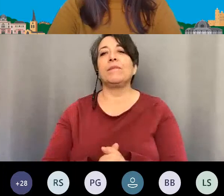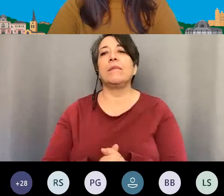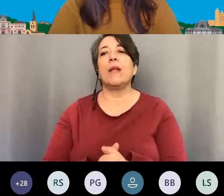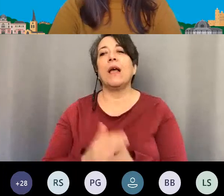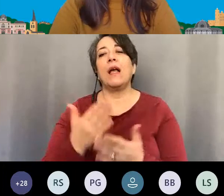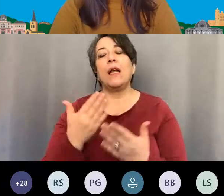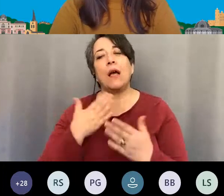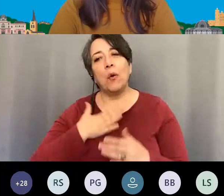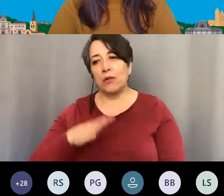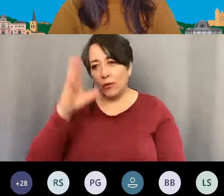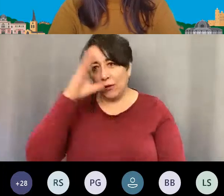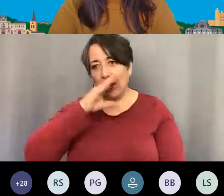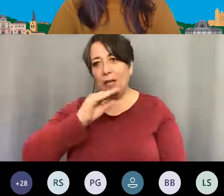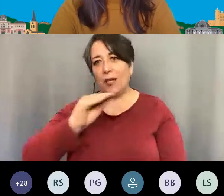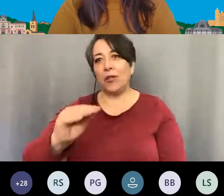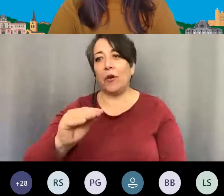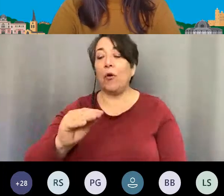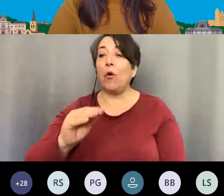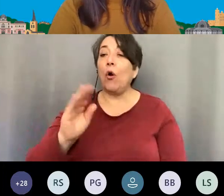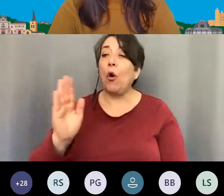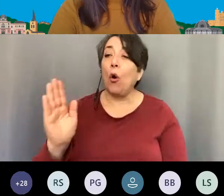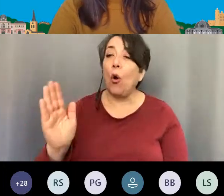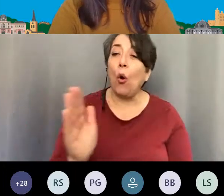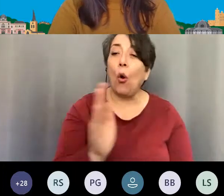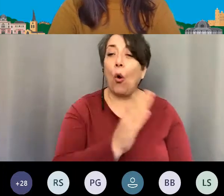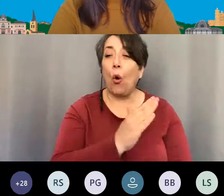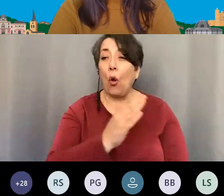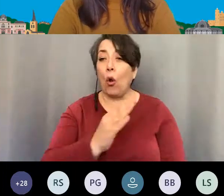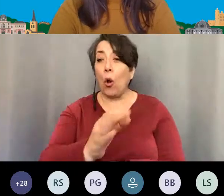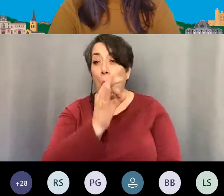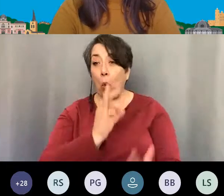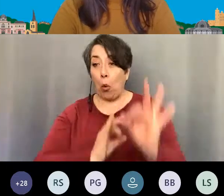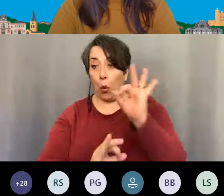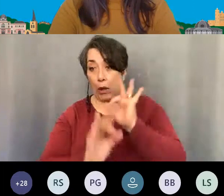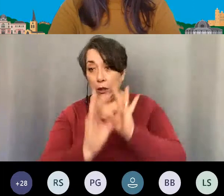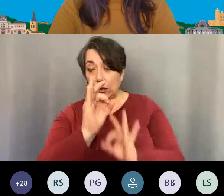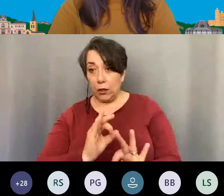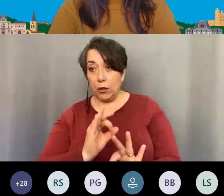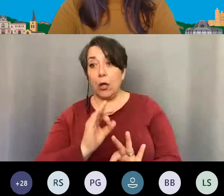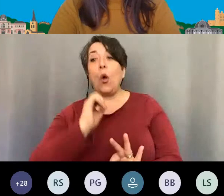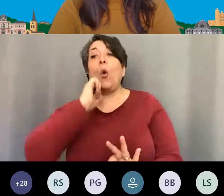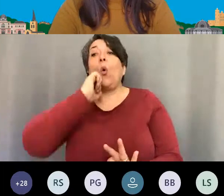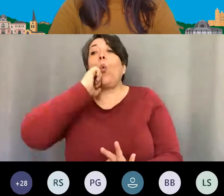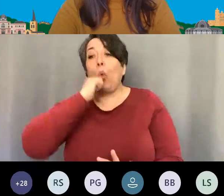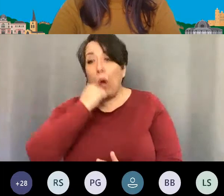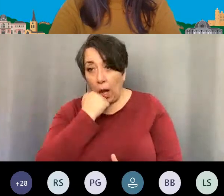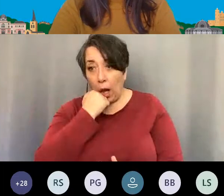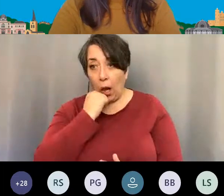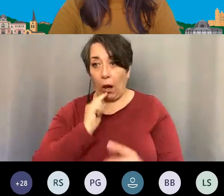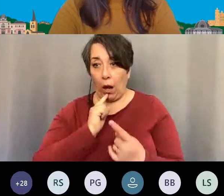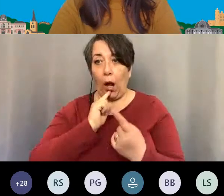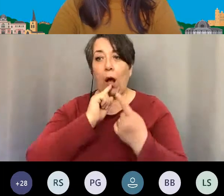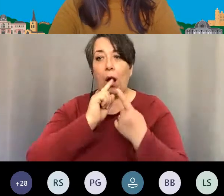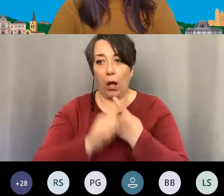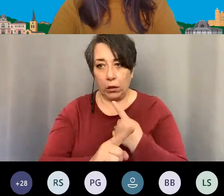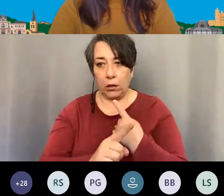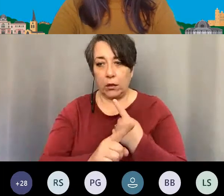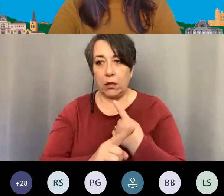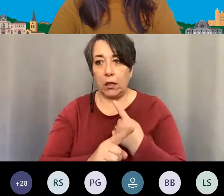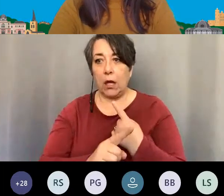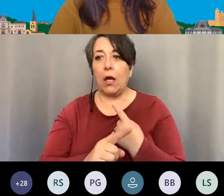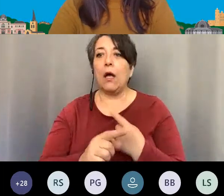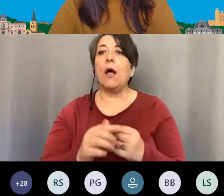that every question that you put in the chat box, we will answer. We work through with Maria and Luke,